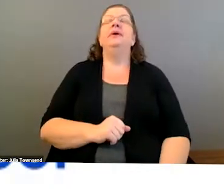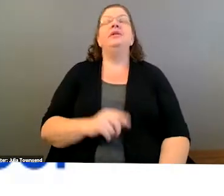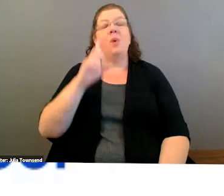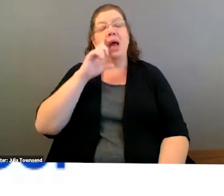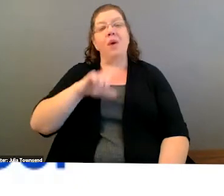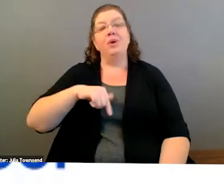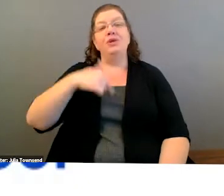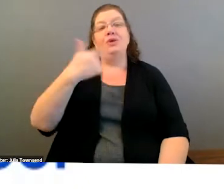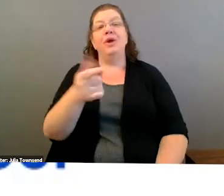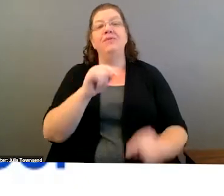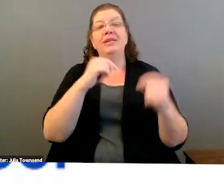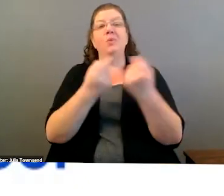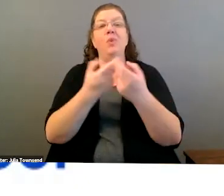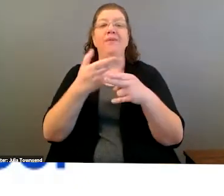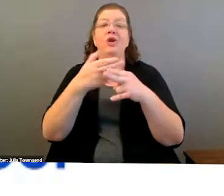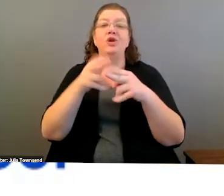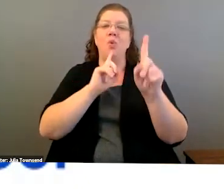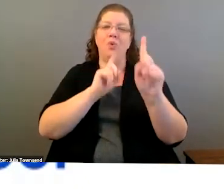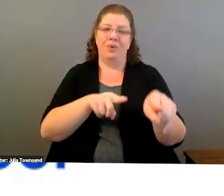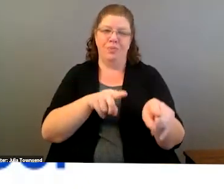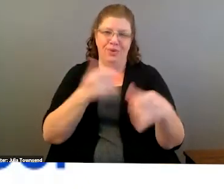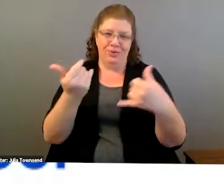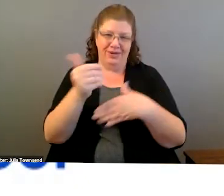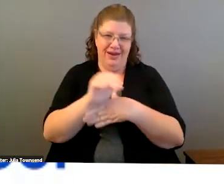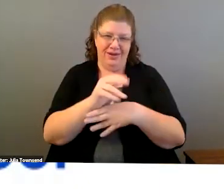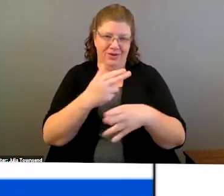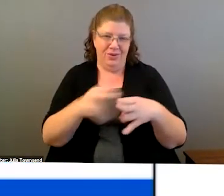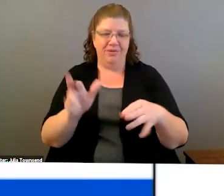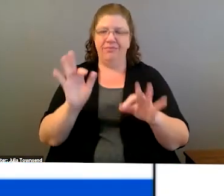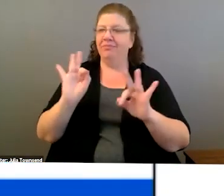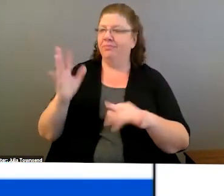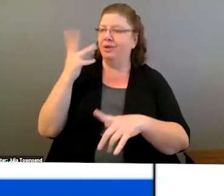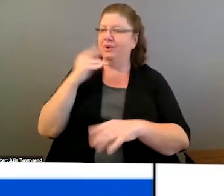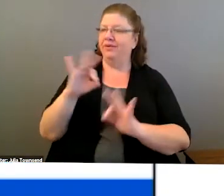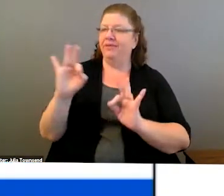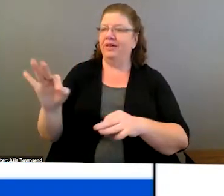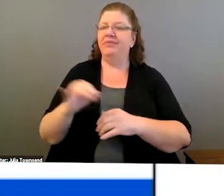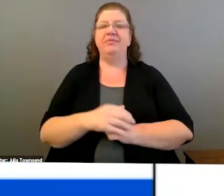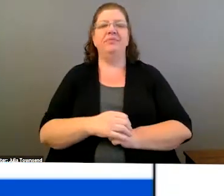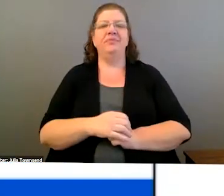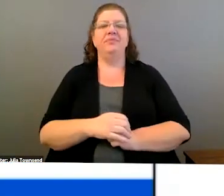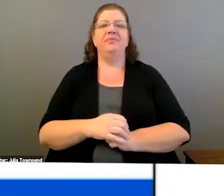to the team. We have a short report for you tonight. Thank Beautiful.